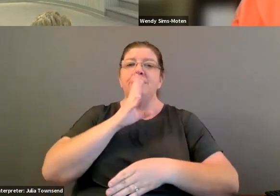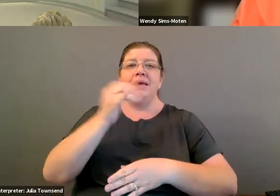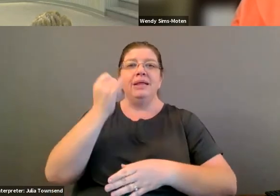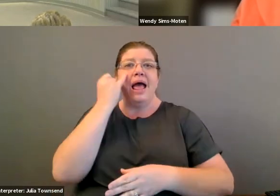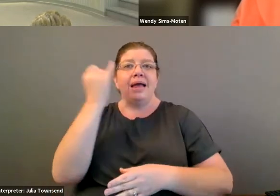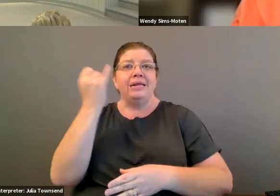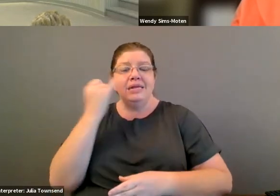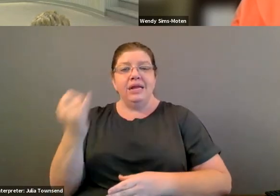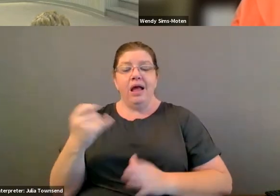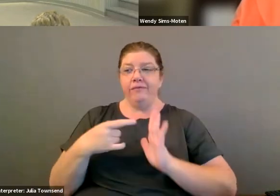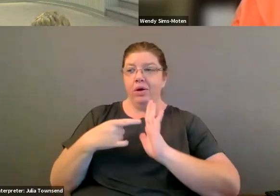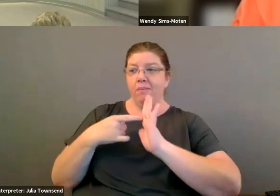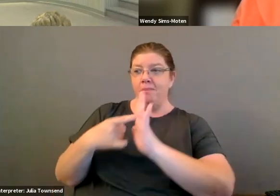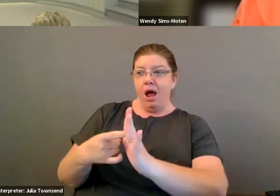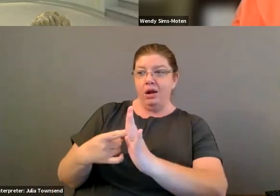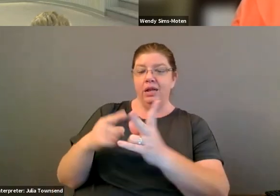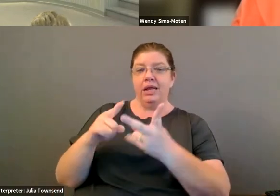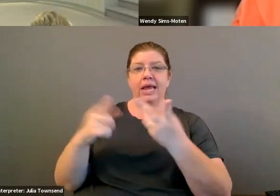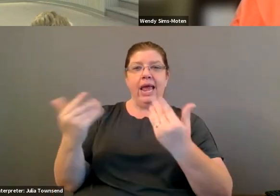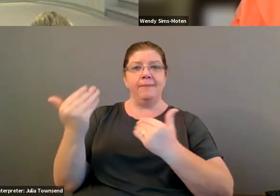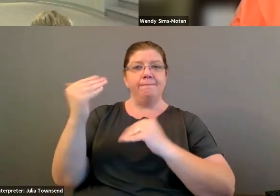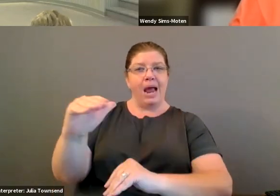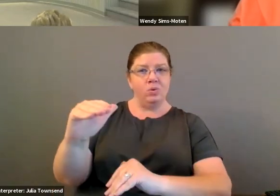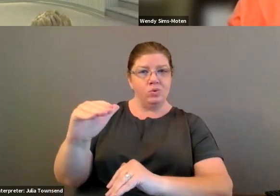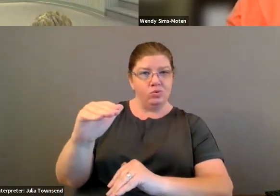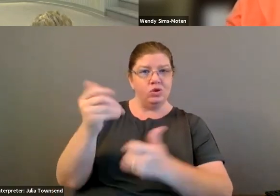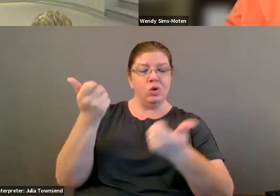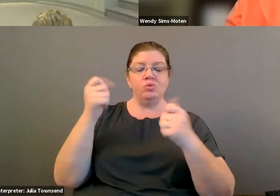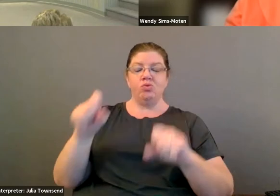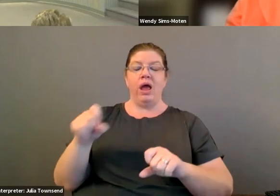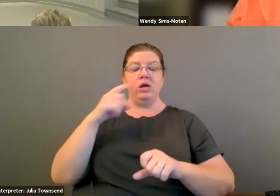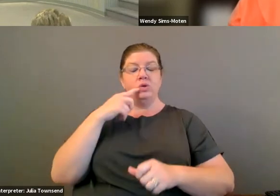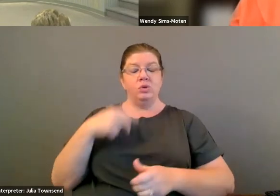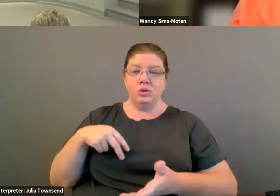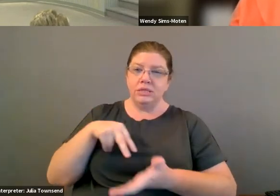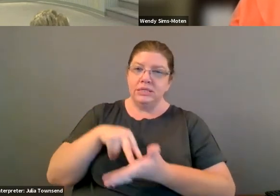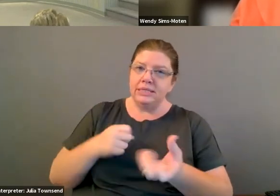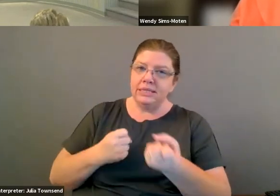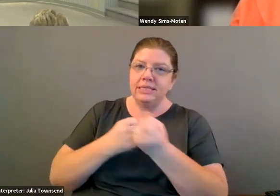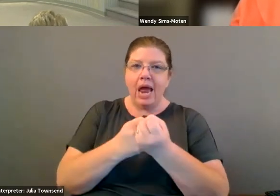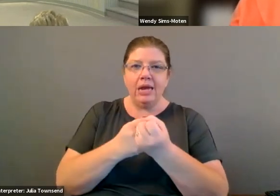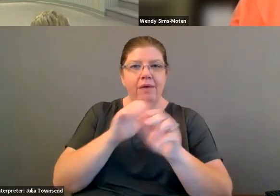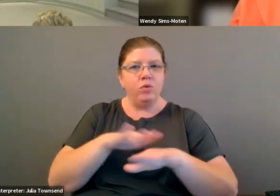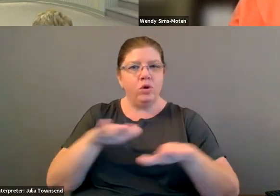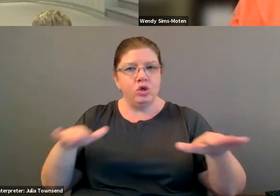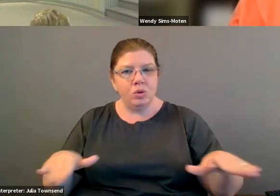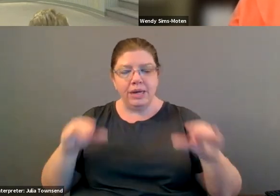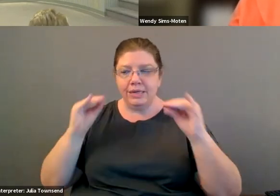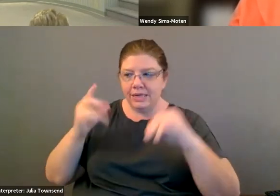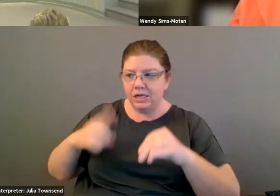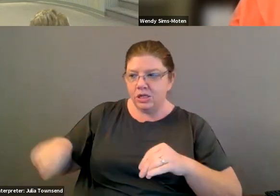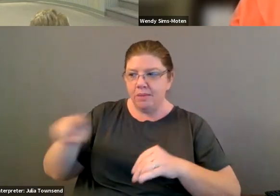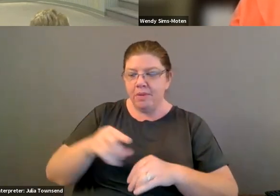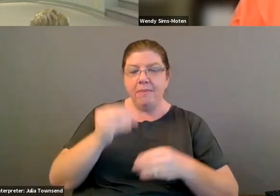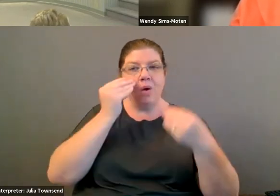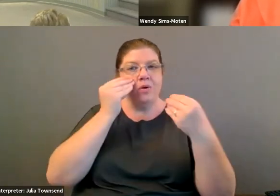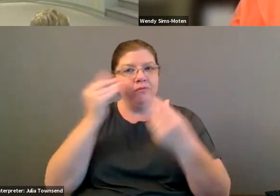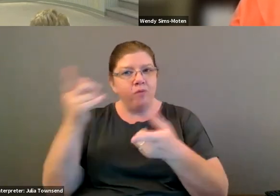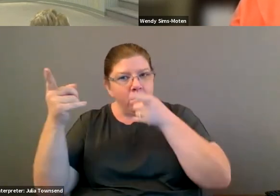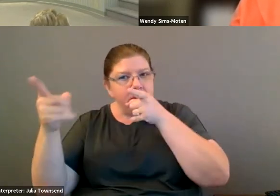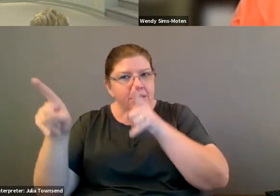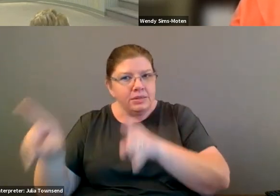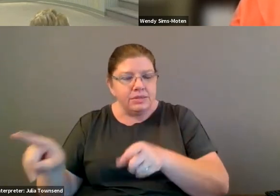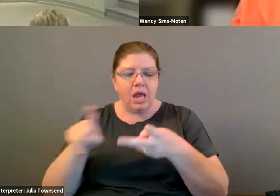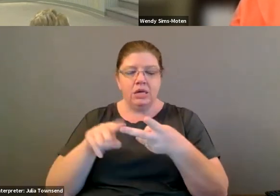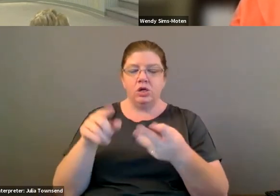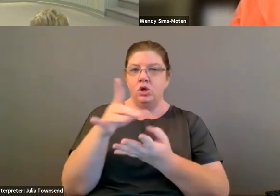of modeling and boundaries as we try to stand up for our children and teach them about informed consent,